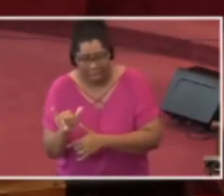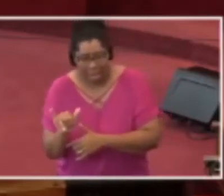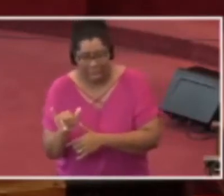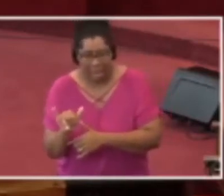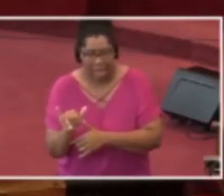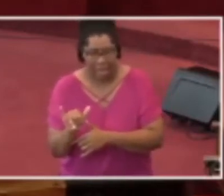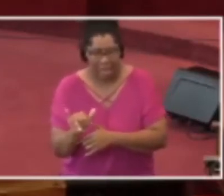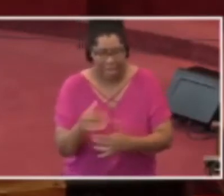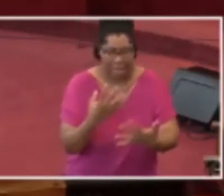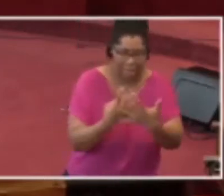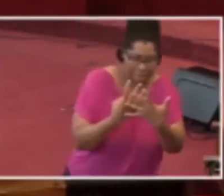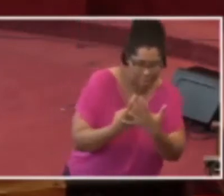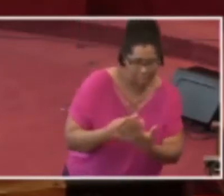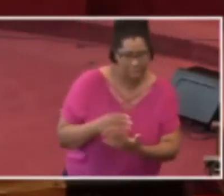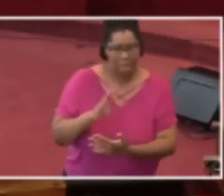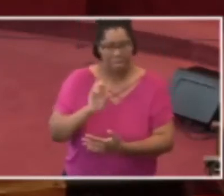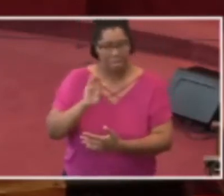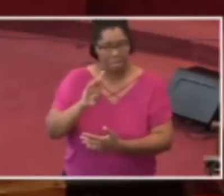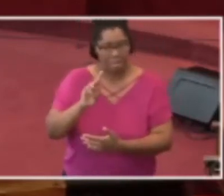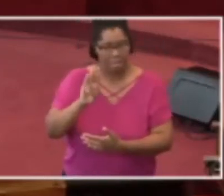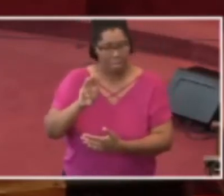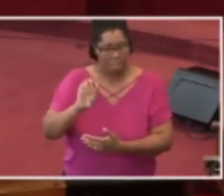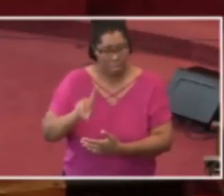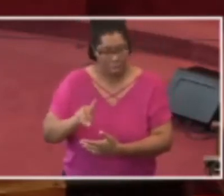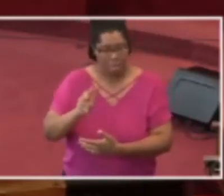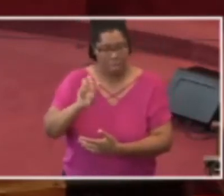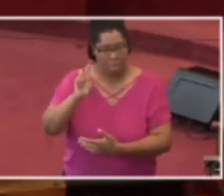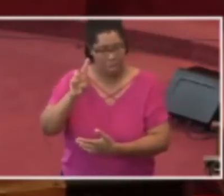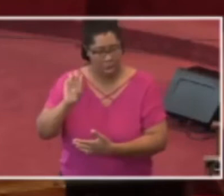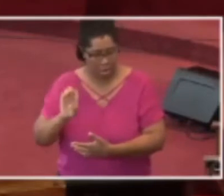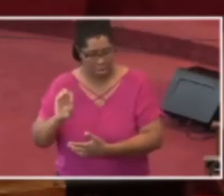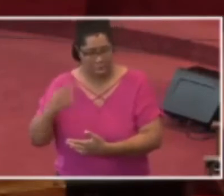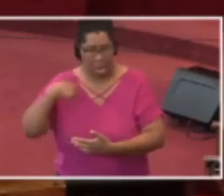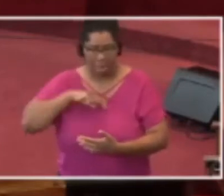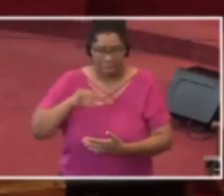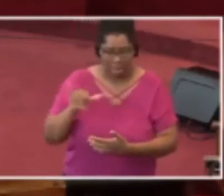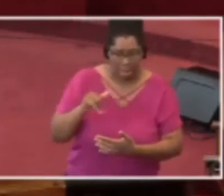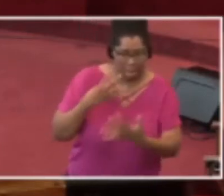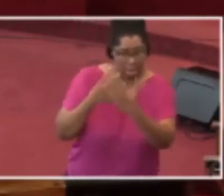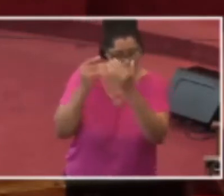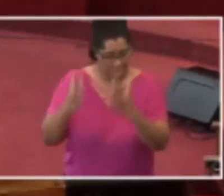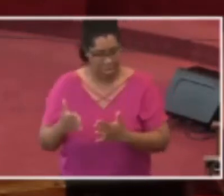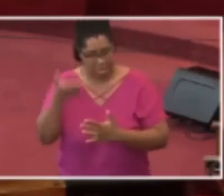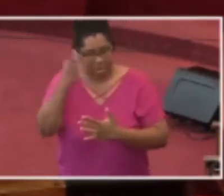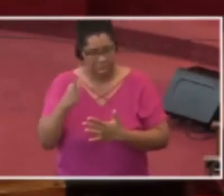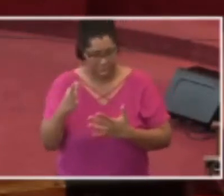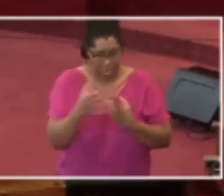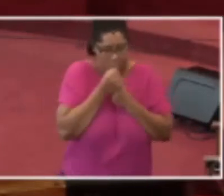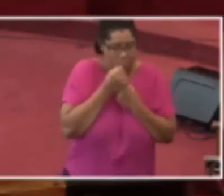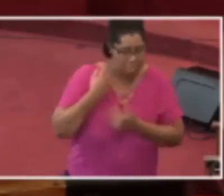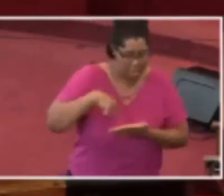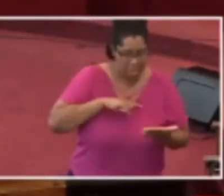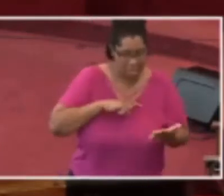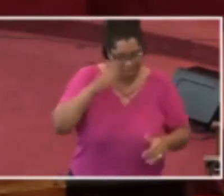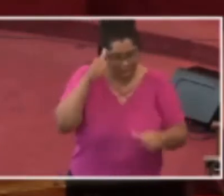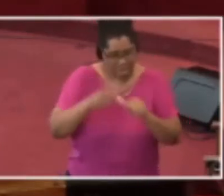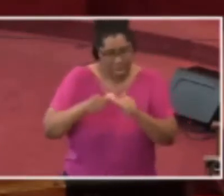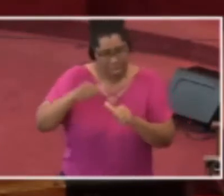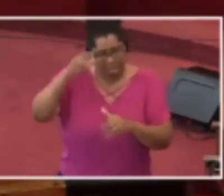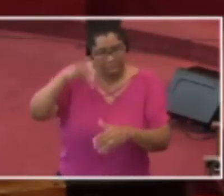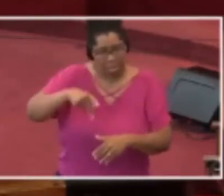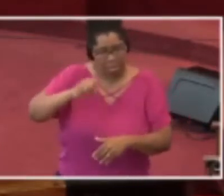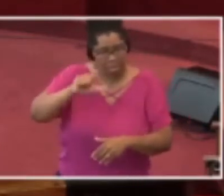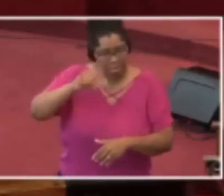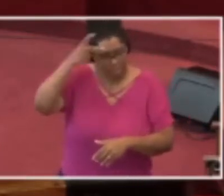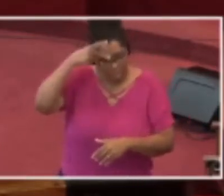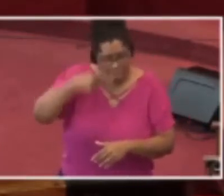barbed wire on a prison fence, and we are the prisoners captured by God. Remember, Brother Paul said, for this reason,